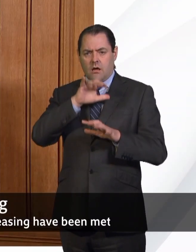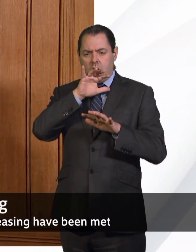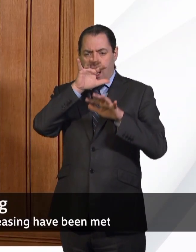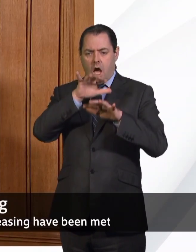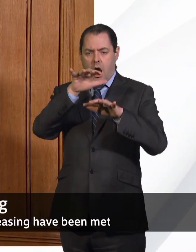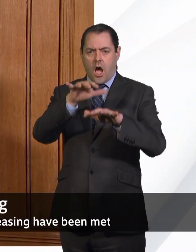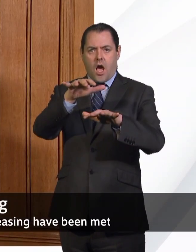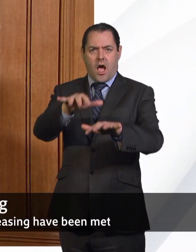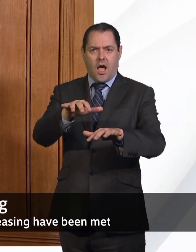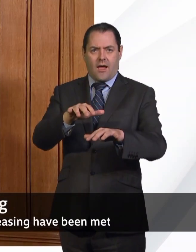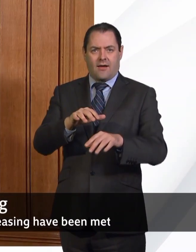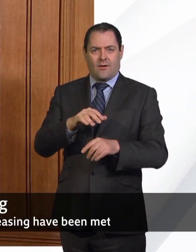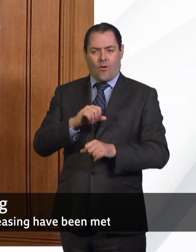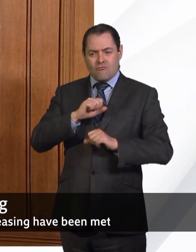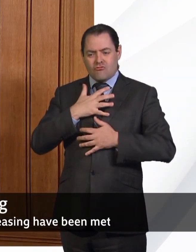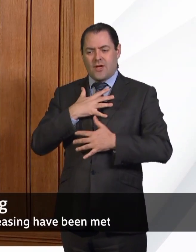exhaled